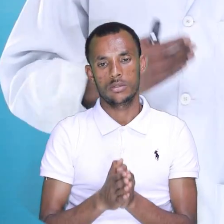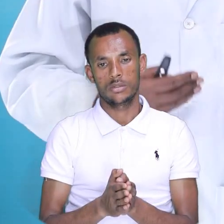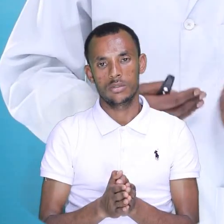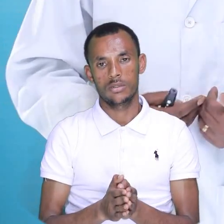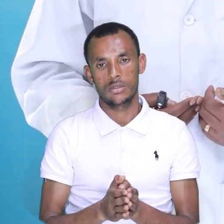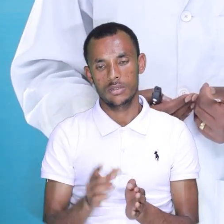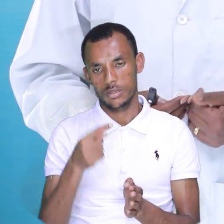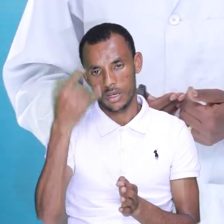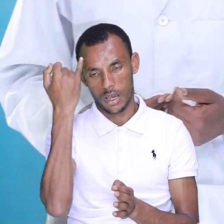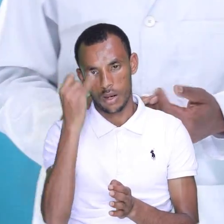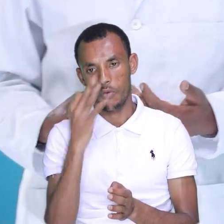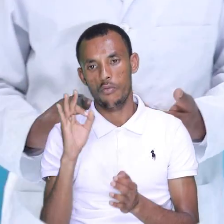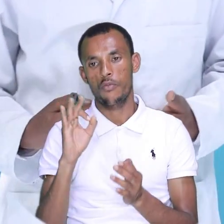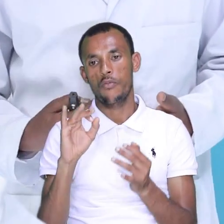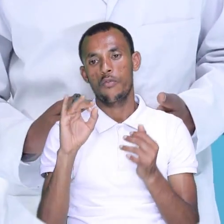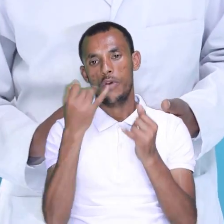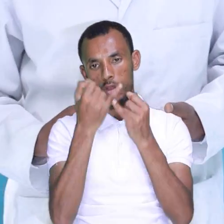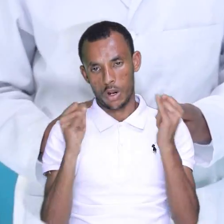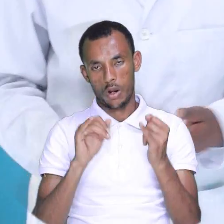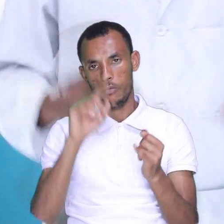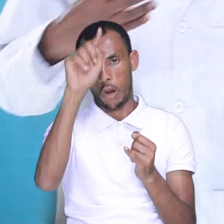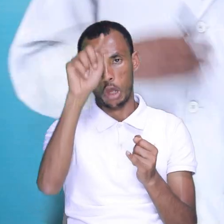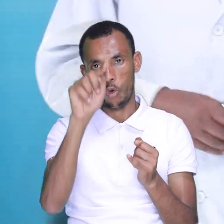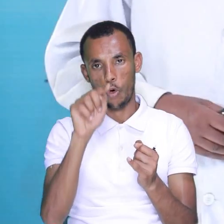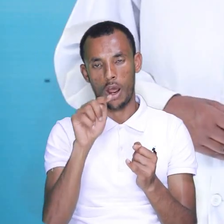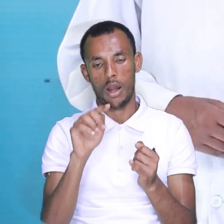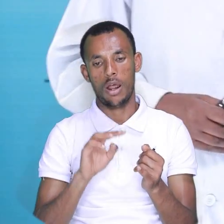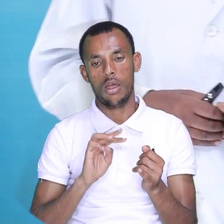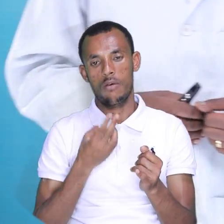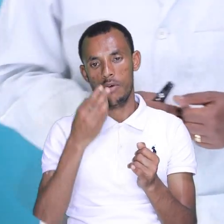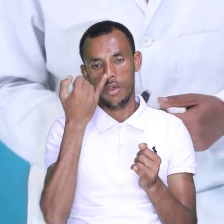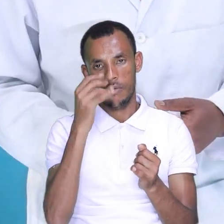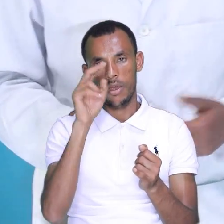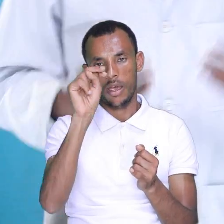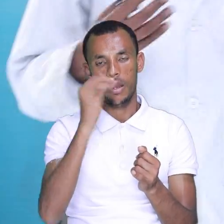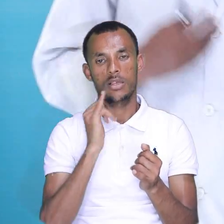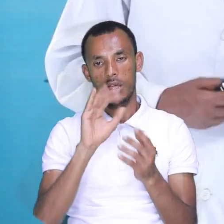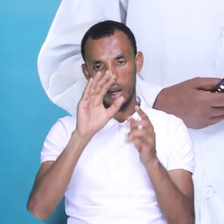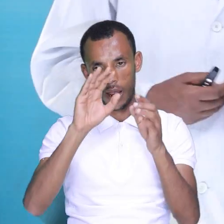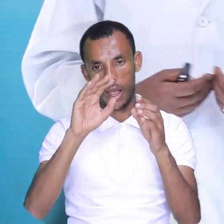The idea of factorial we have discussed. If n is an element of